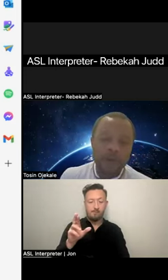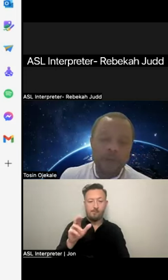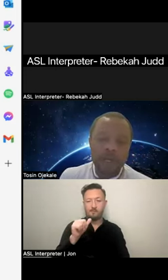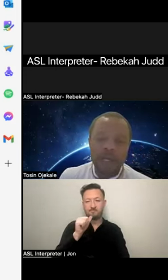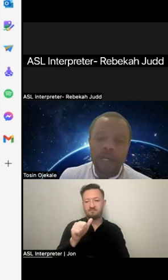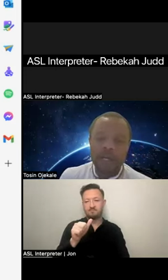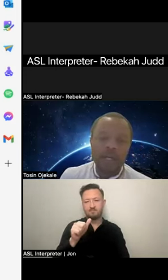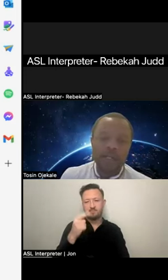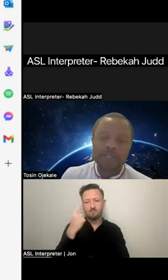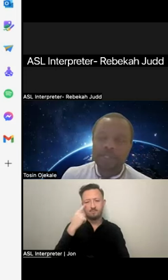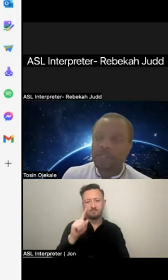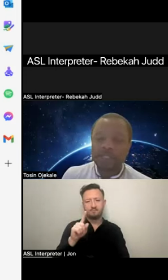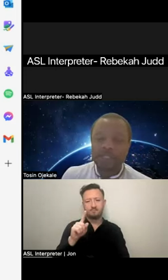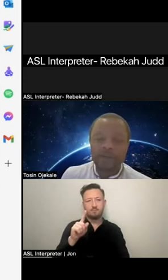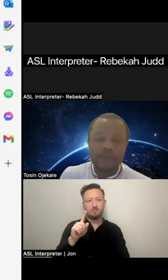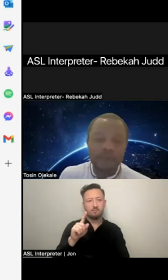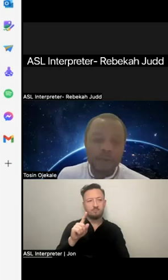for